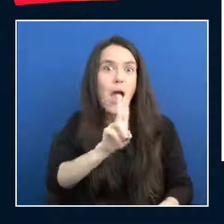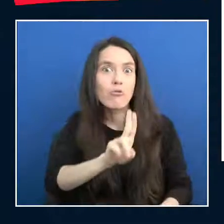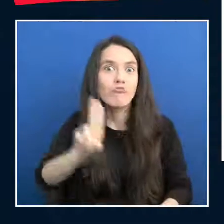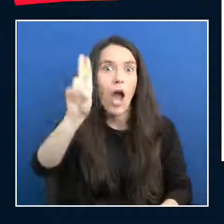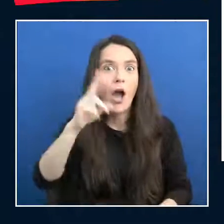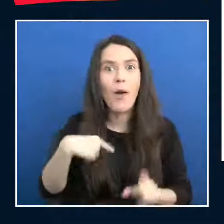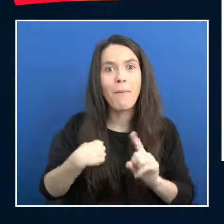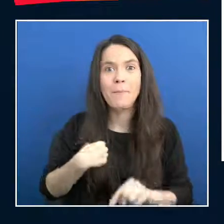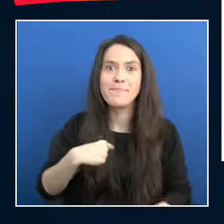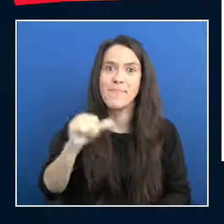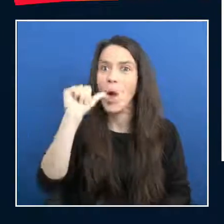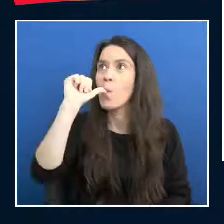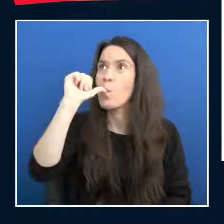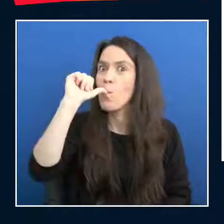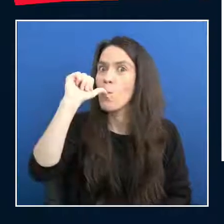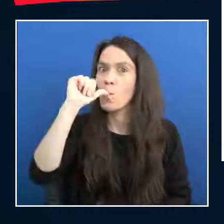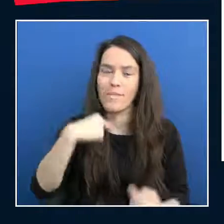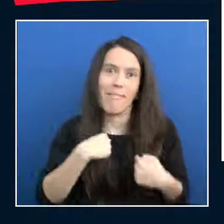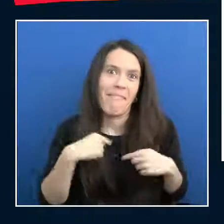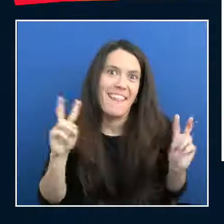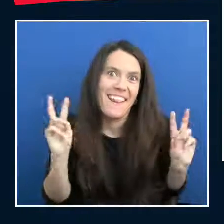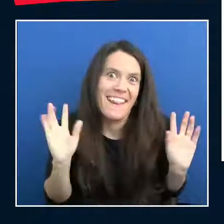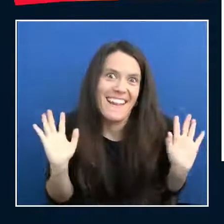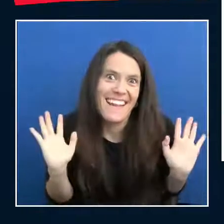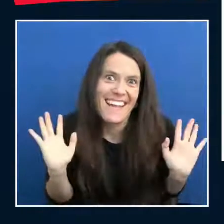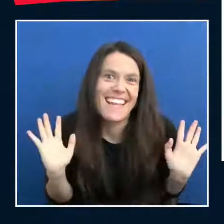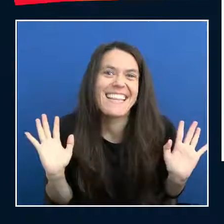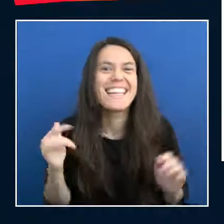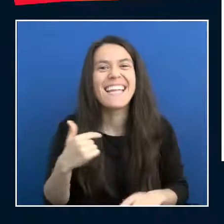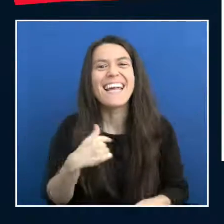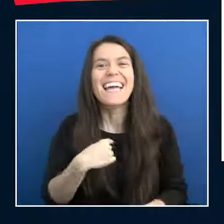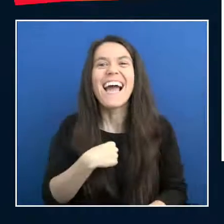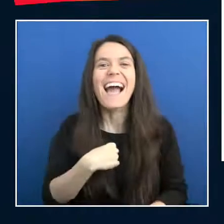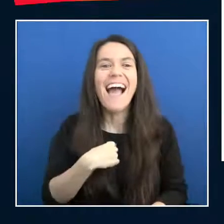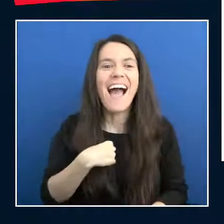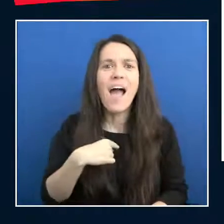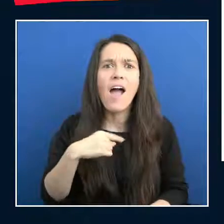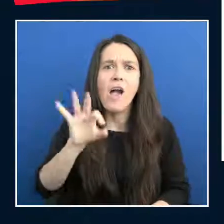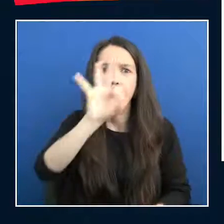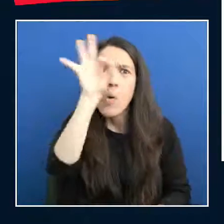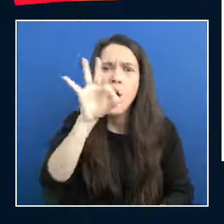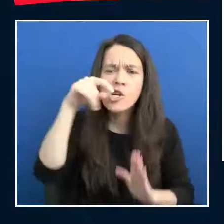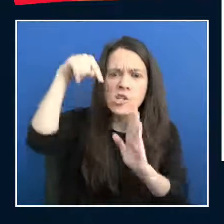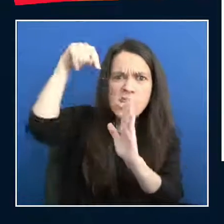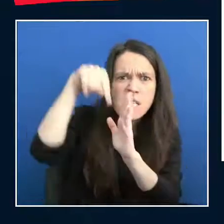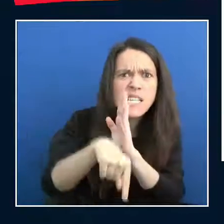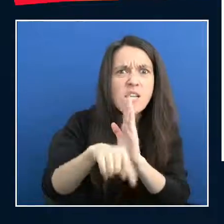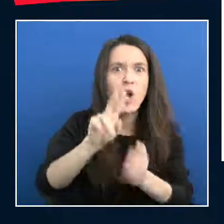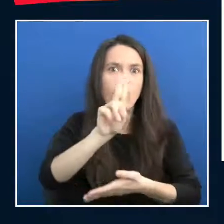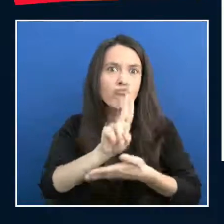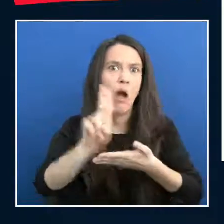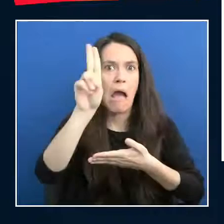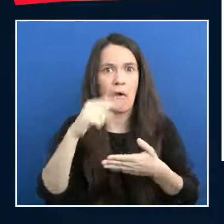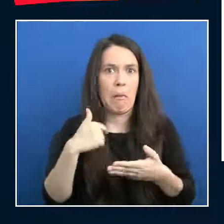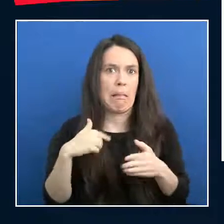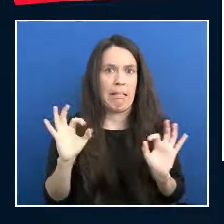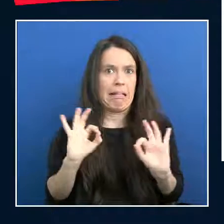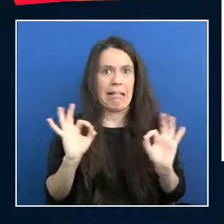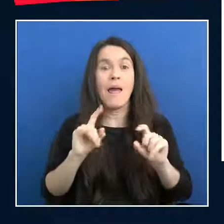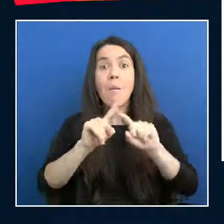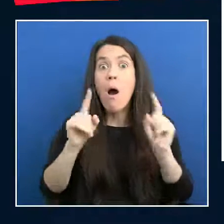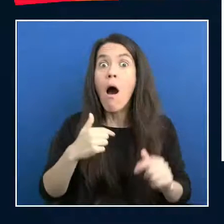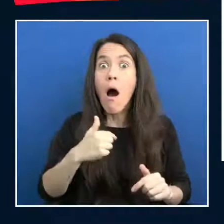I really can't answer any advanced questions about Umbraco, but yes, I'm a huge container